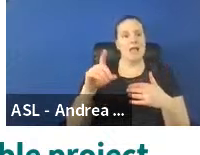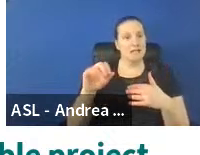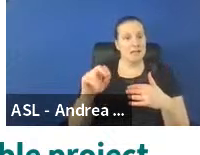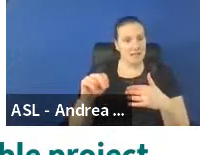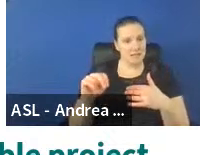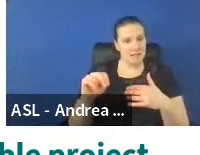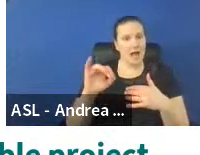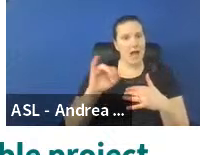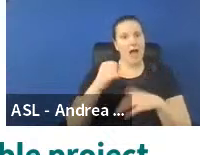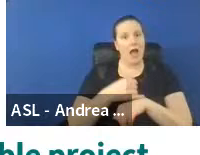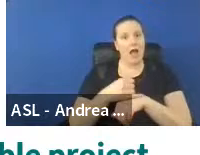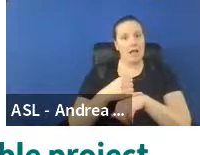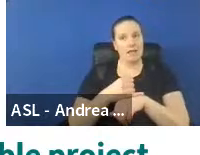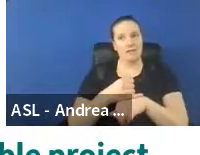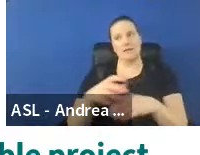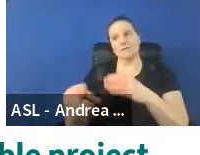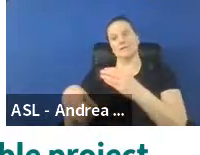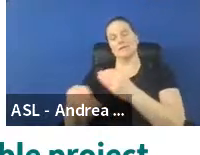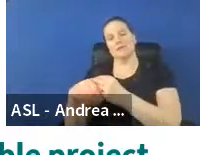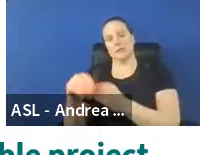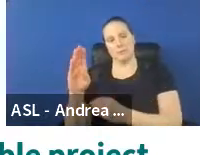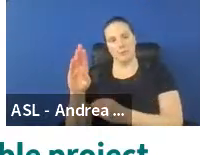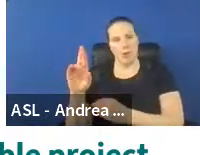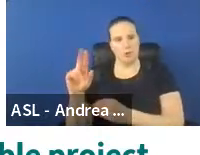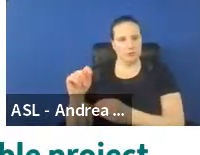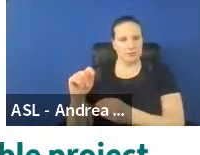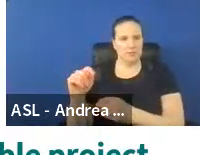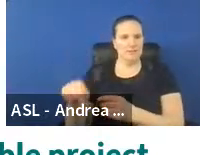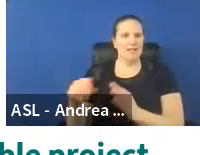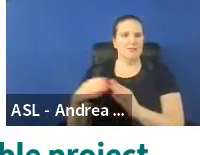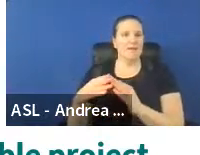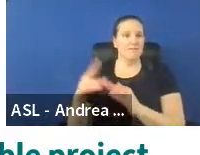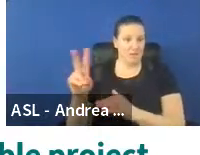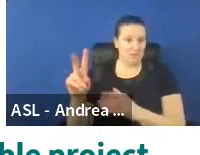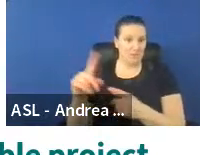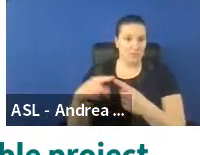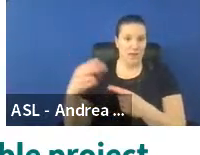of a dedicated BRT from downtown Vancouver to Hayden Island.